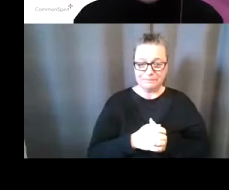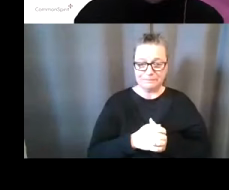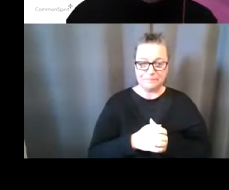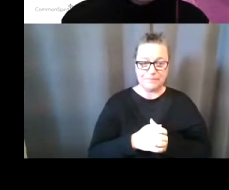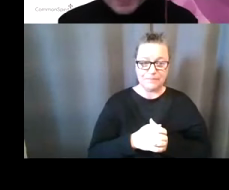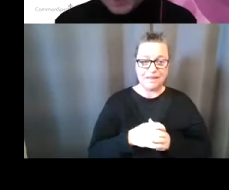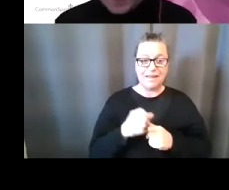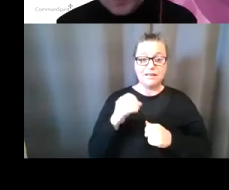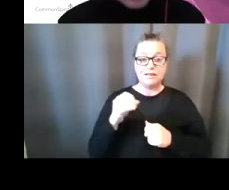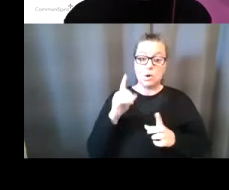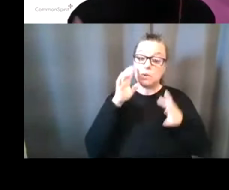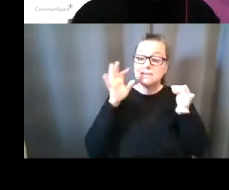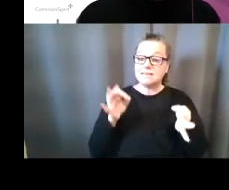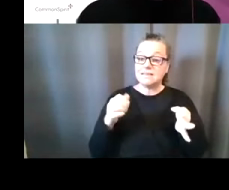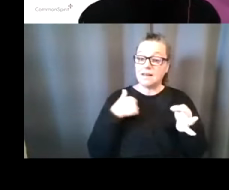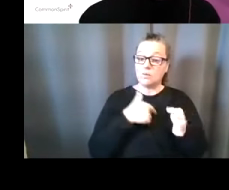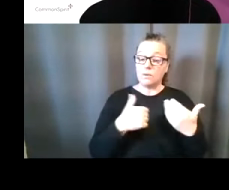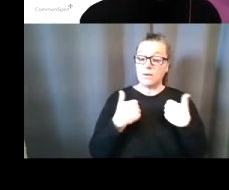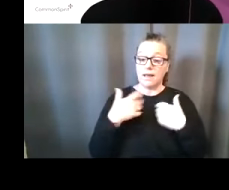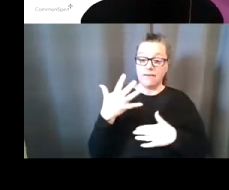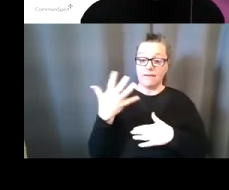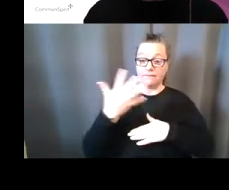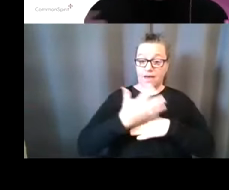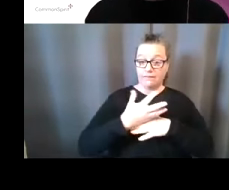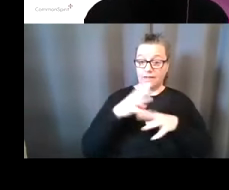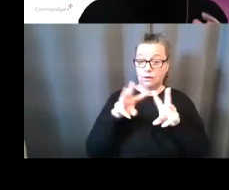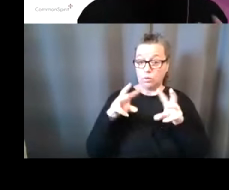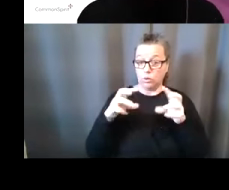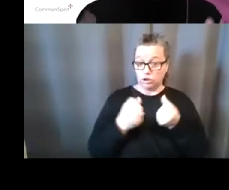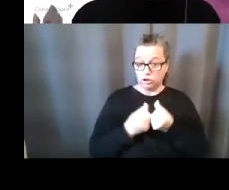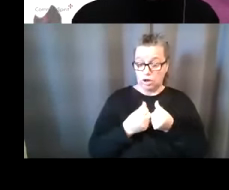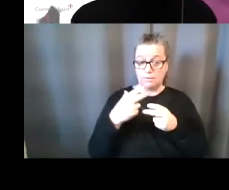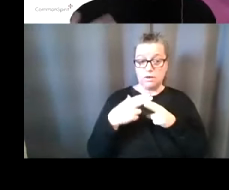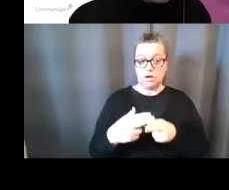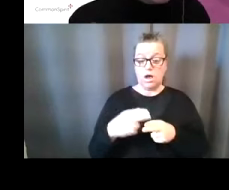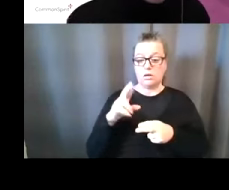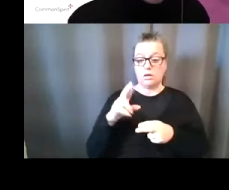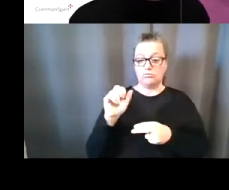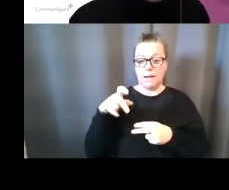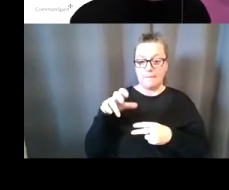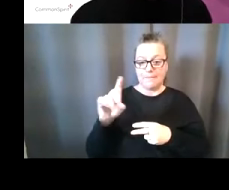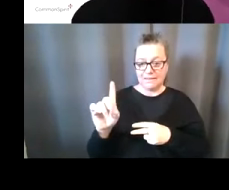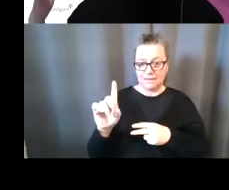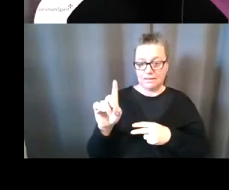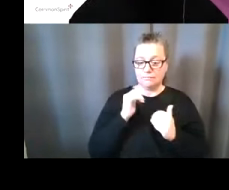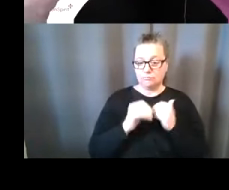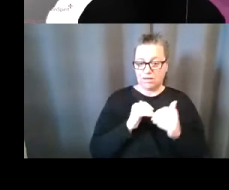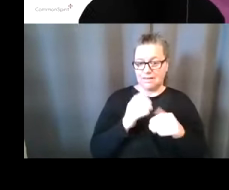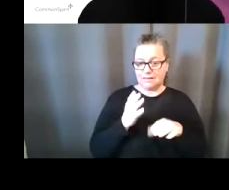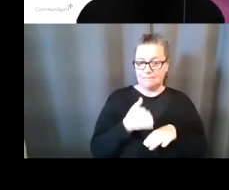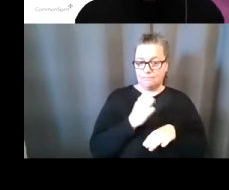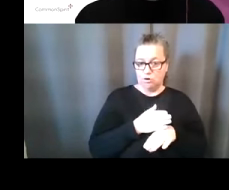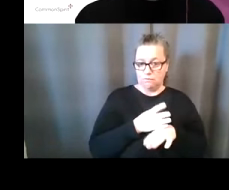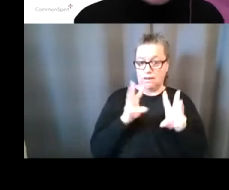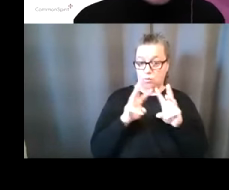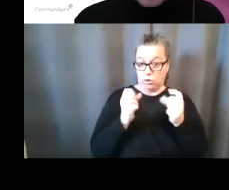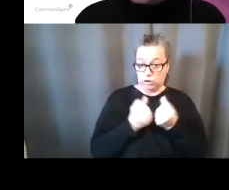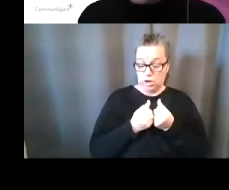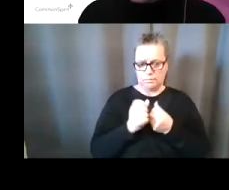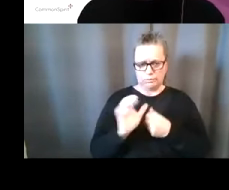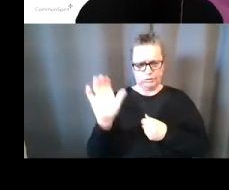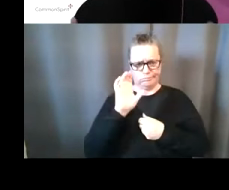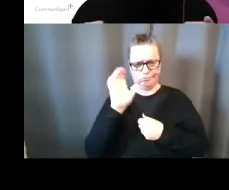So it was decided that we would have a 5-day workshop, also known as a rapid process improvement workshop, to start exploring how to